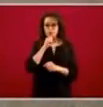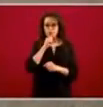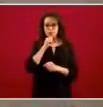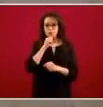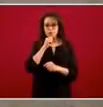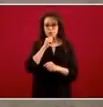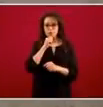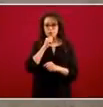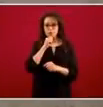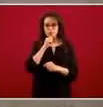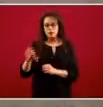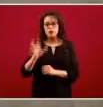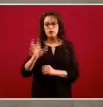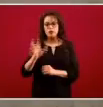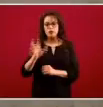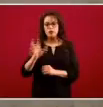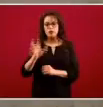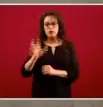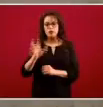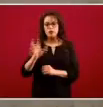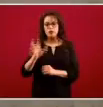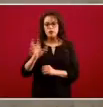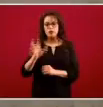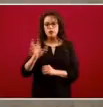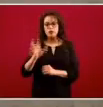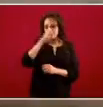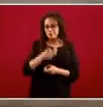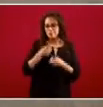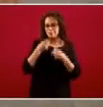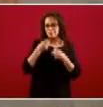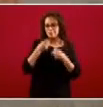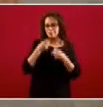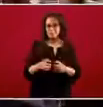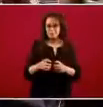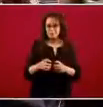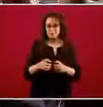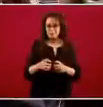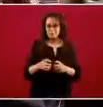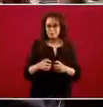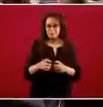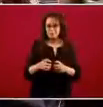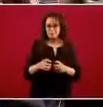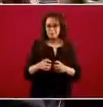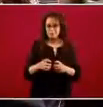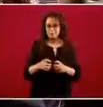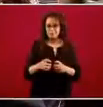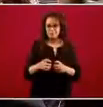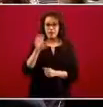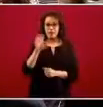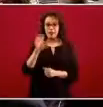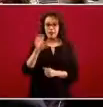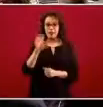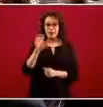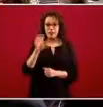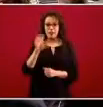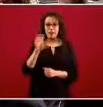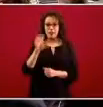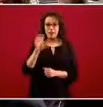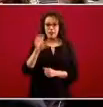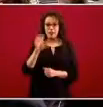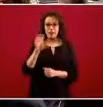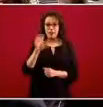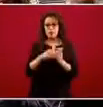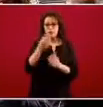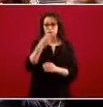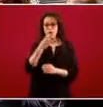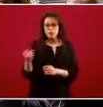and determine if it is safer for them to stay home or should they need to go in person and receive